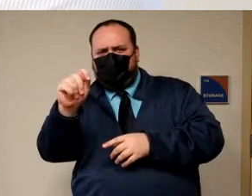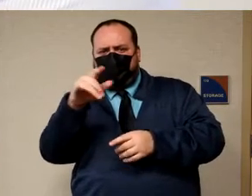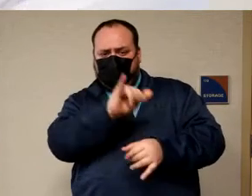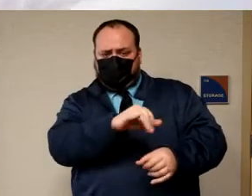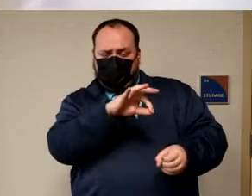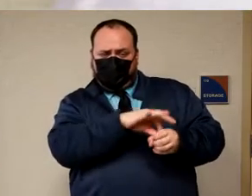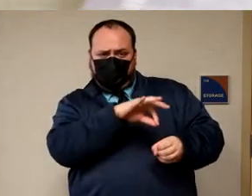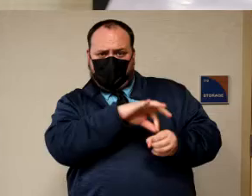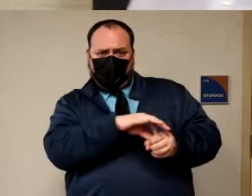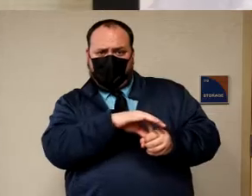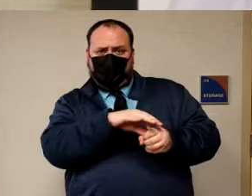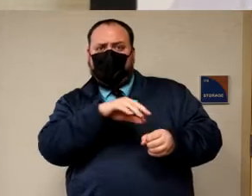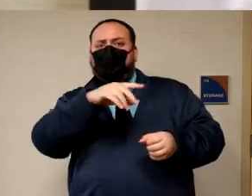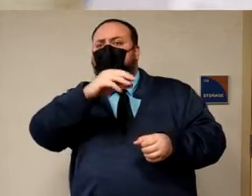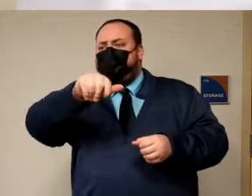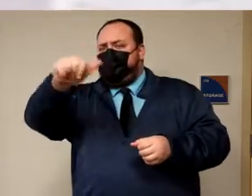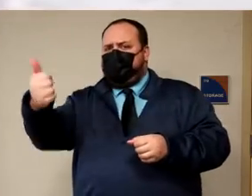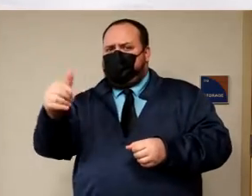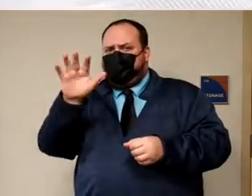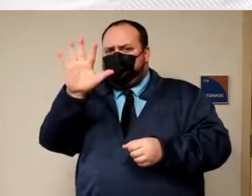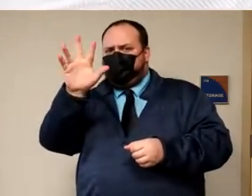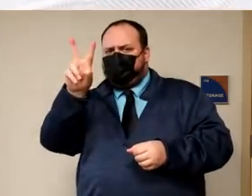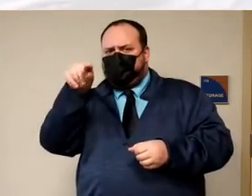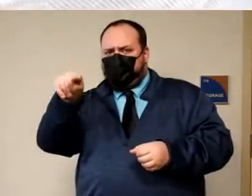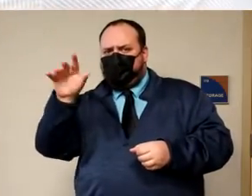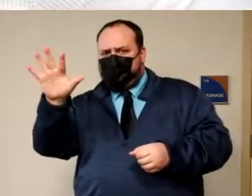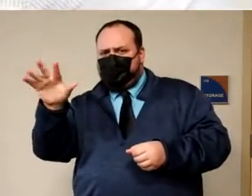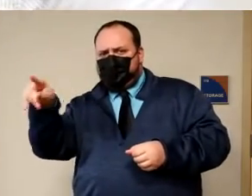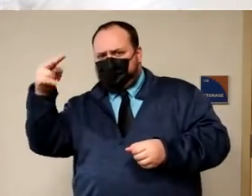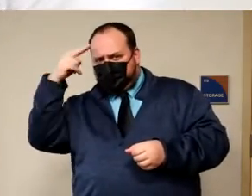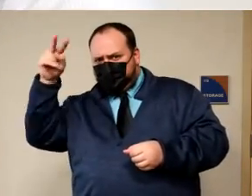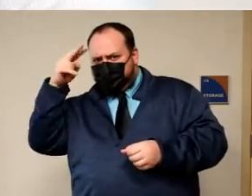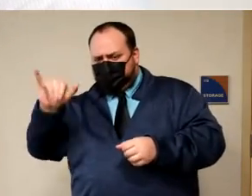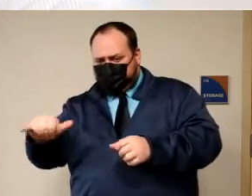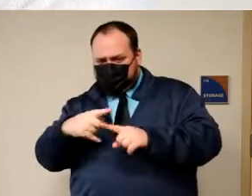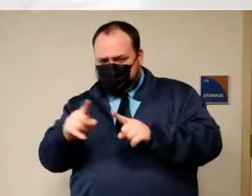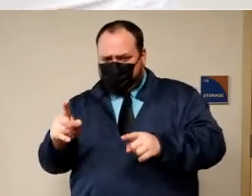versus a 58.25% Hispanic. So the difference is kids?